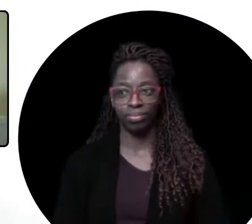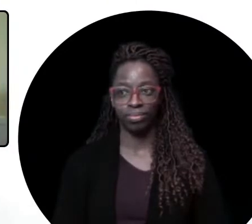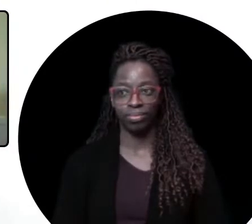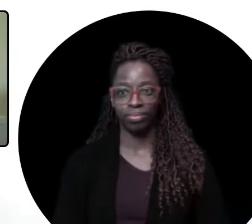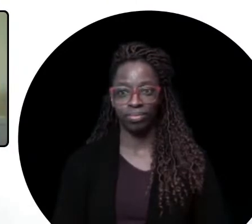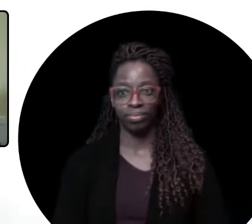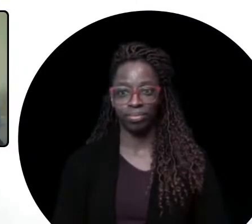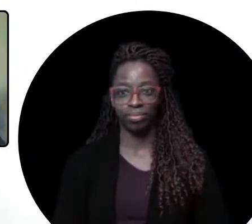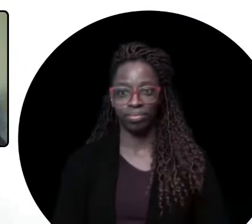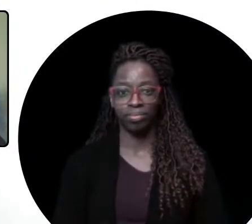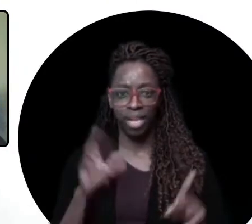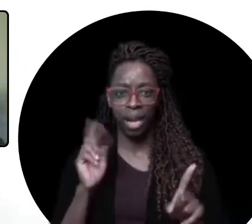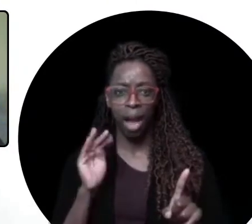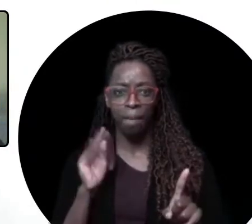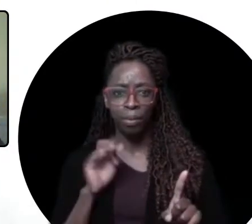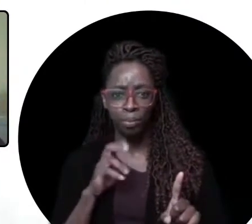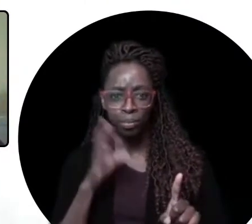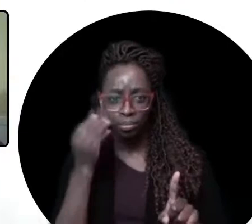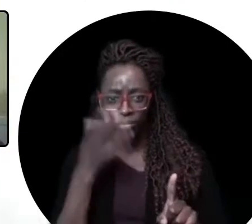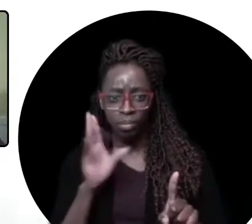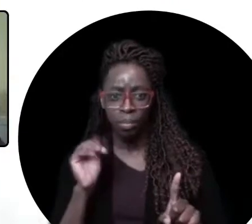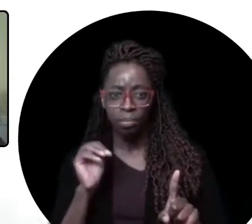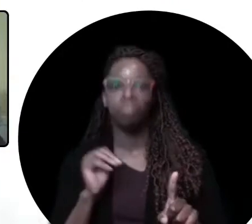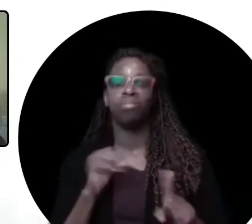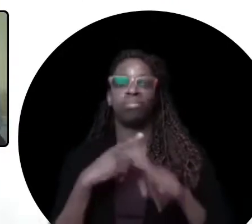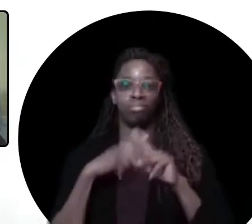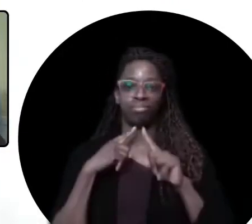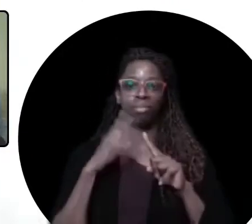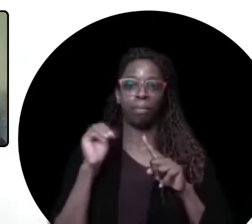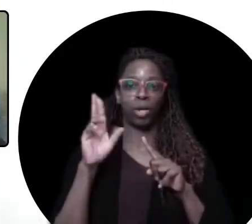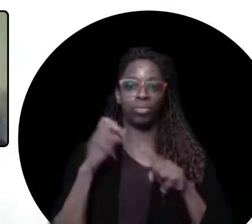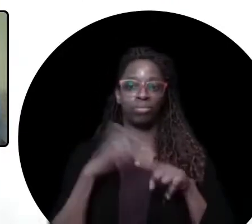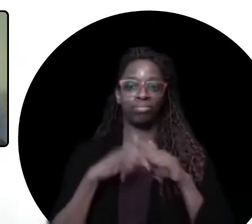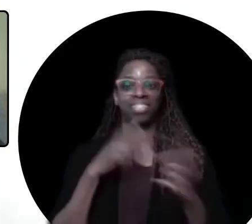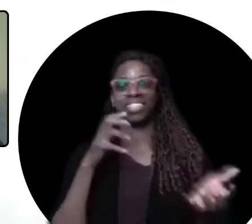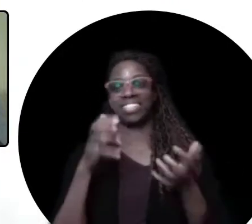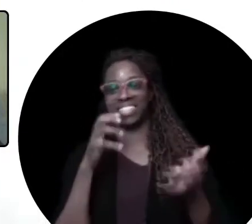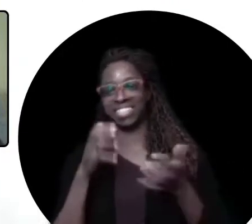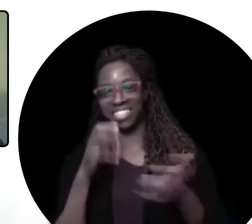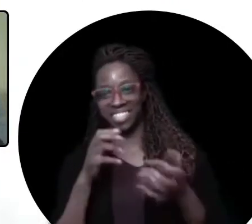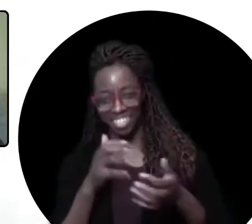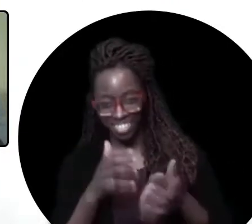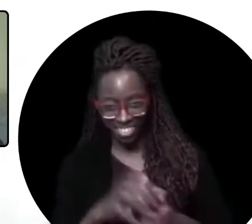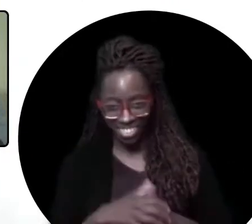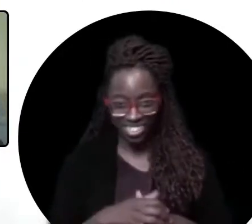Thanks for reminding me. I always forget to unmute.